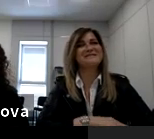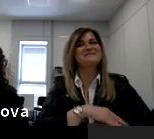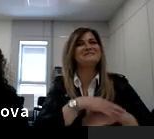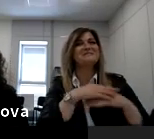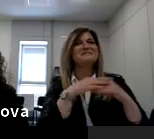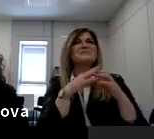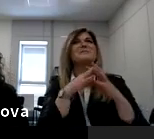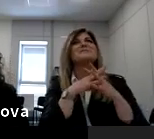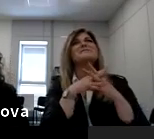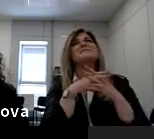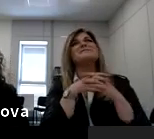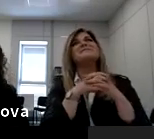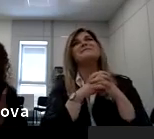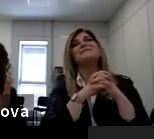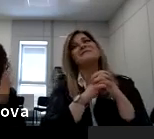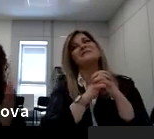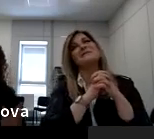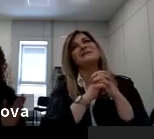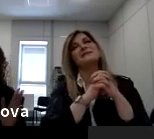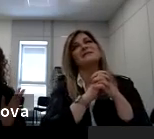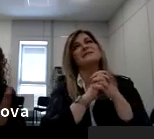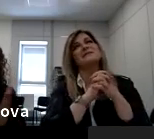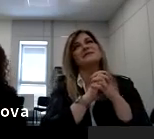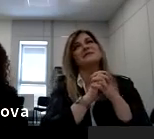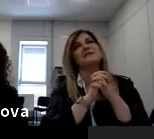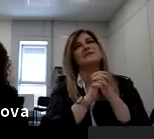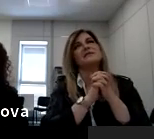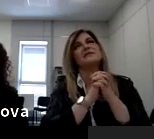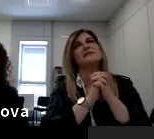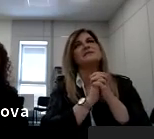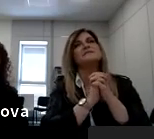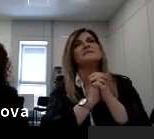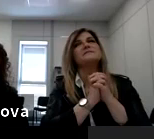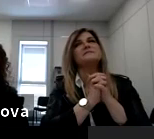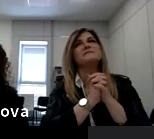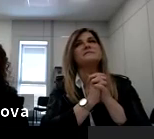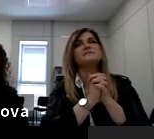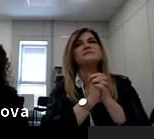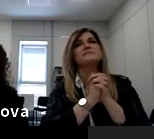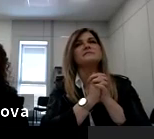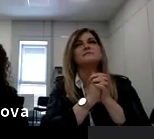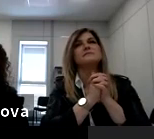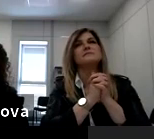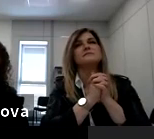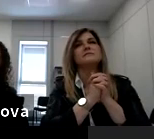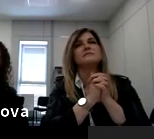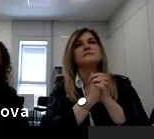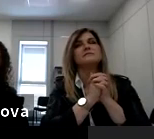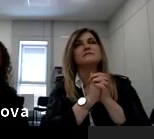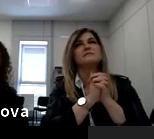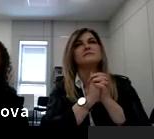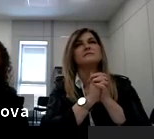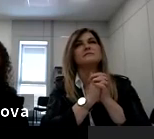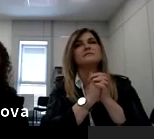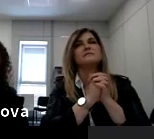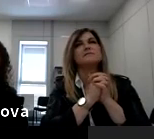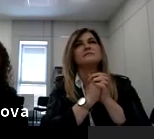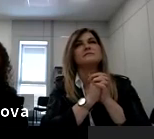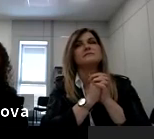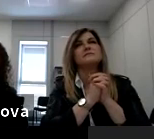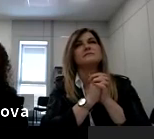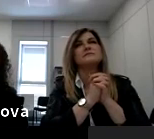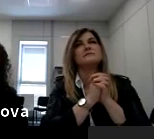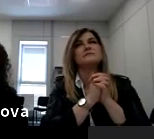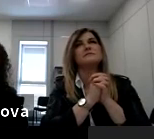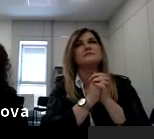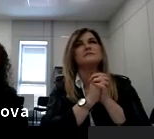Horoshevskaya Gymnasium. It's like a high school of education, and it is lightened with